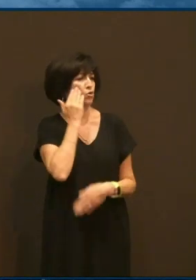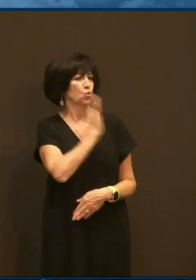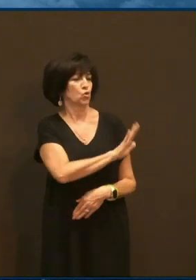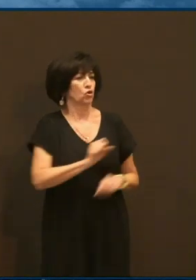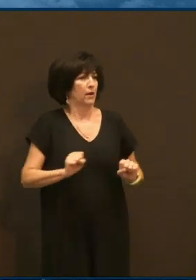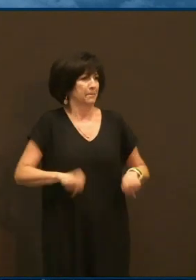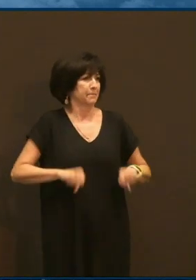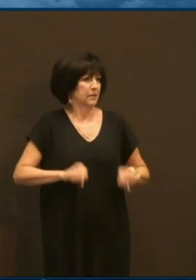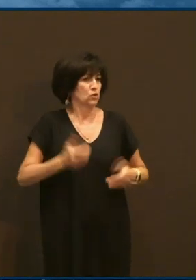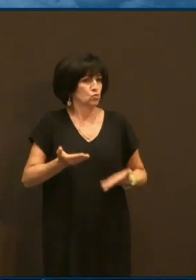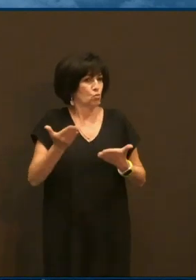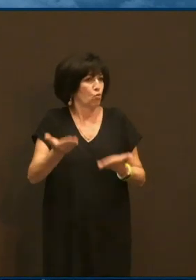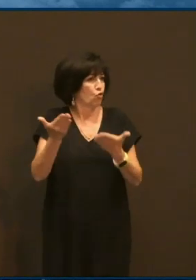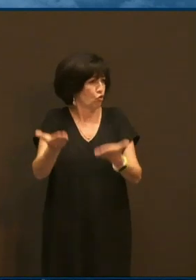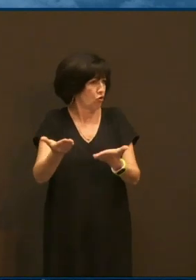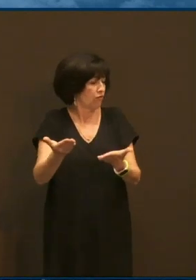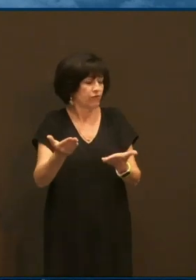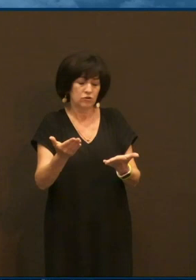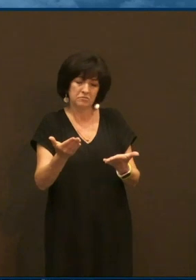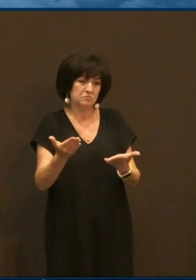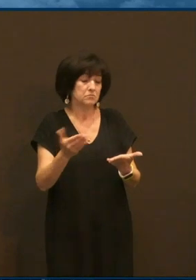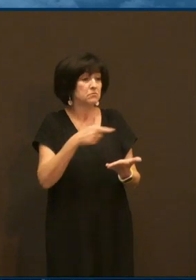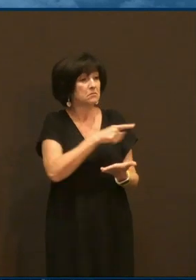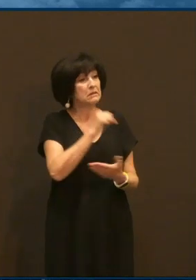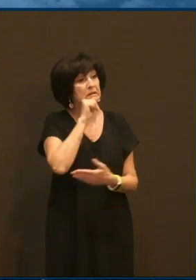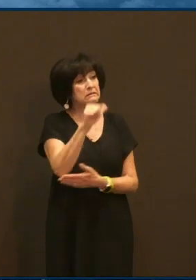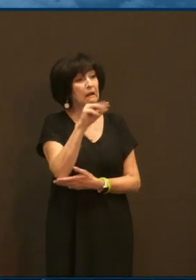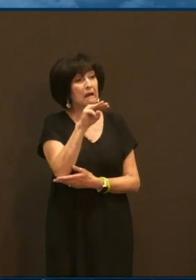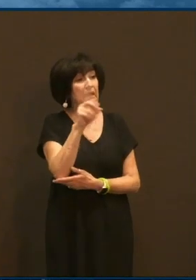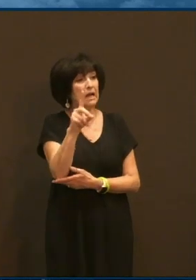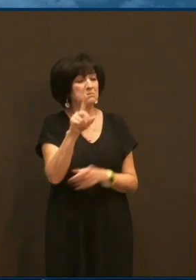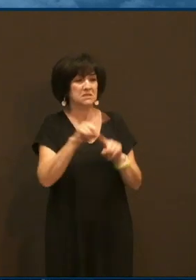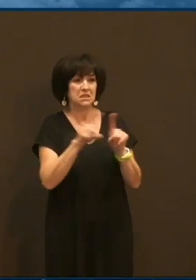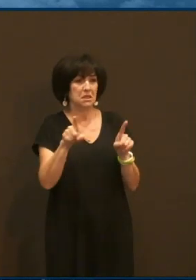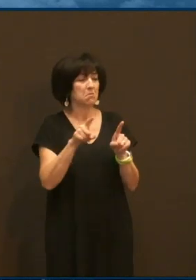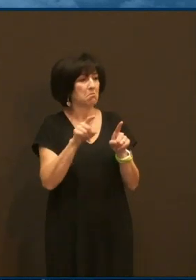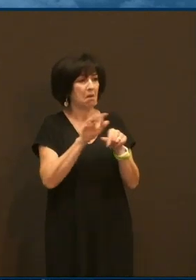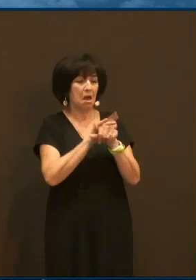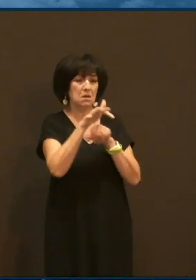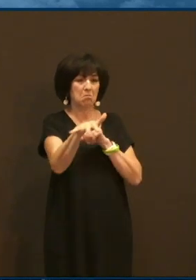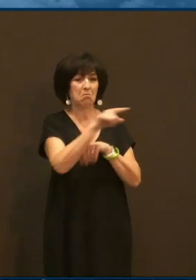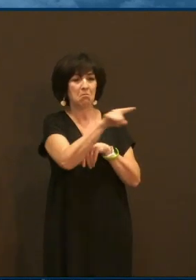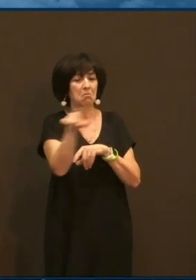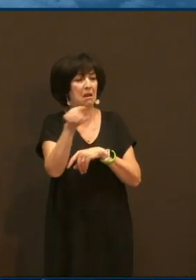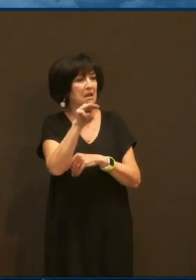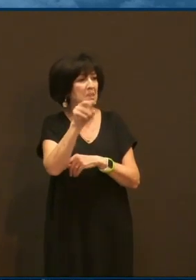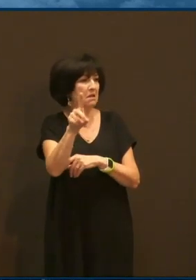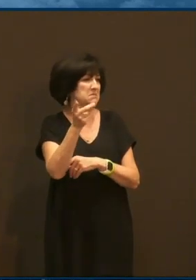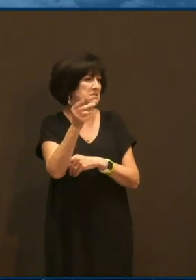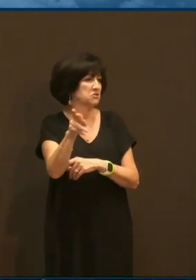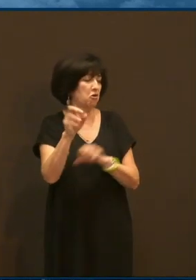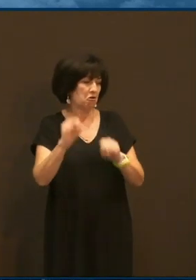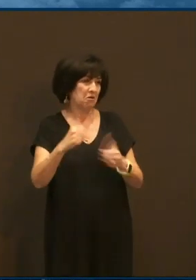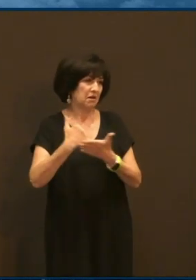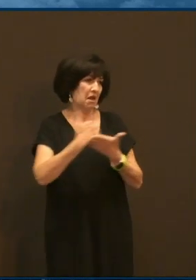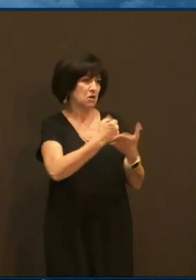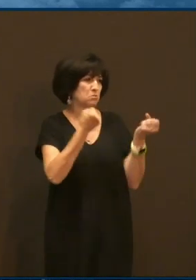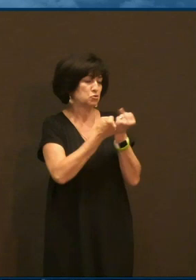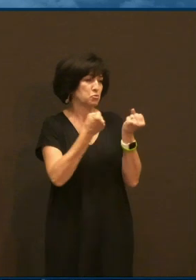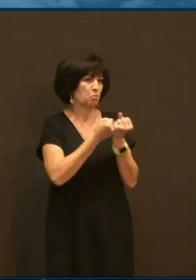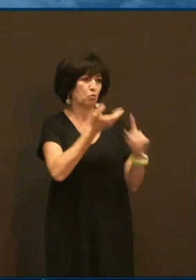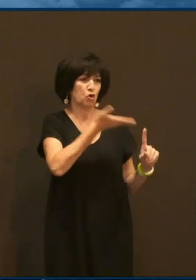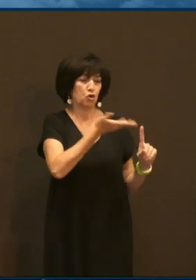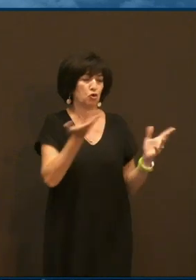that obviously she's just not an MD. There are plenty of MDs there that can help her with that part of it. Thank you. Mm-hmm.